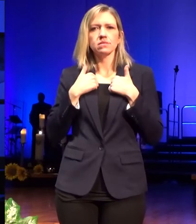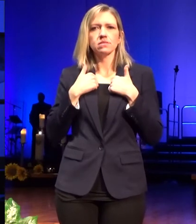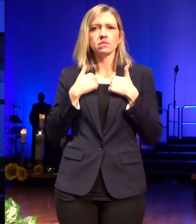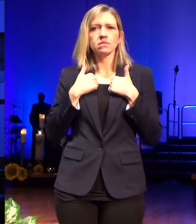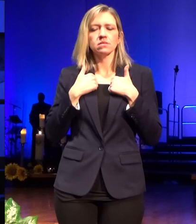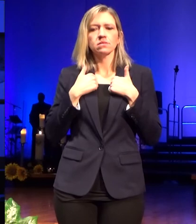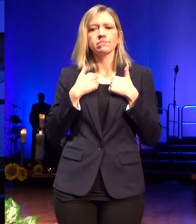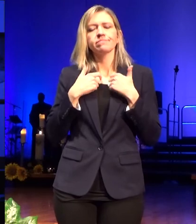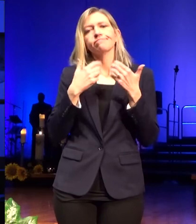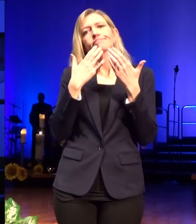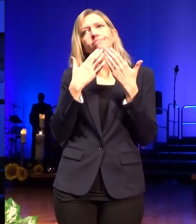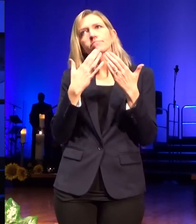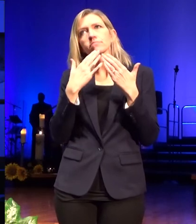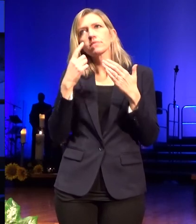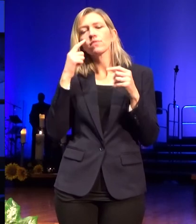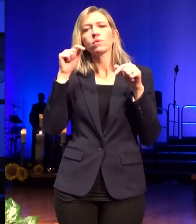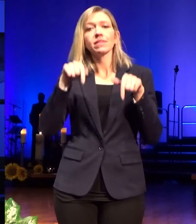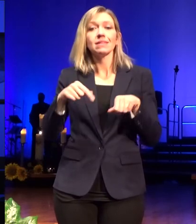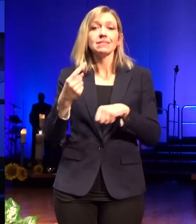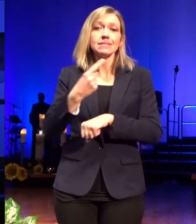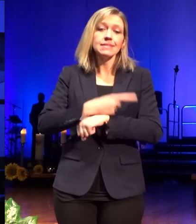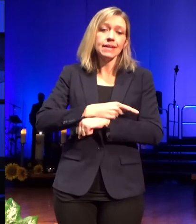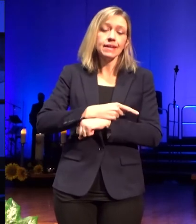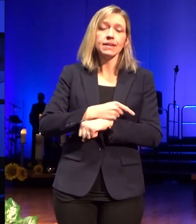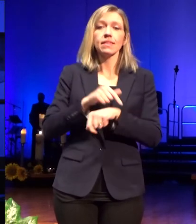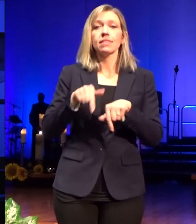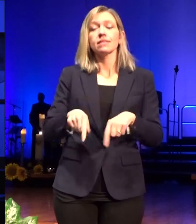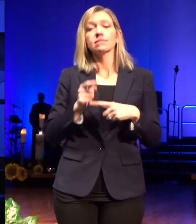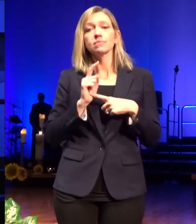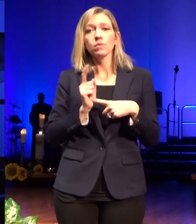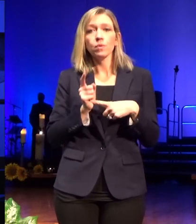I give thanks for this day, for this moment,